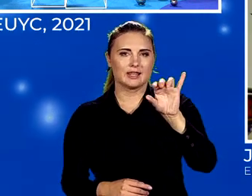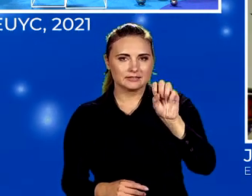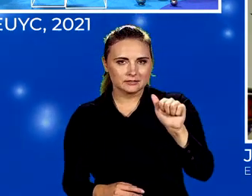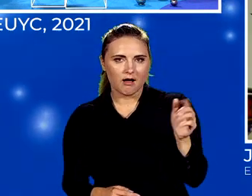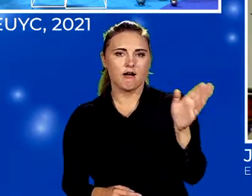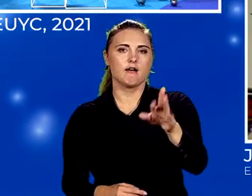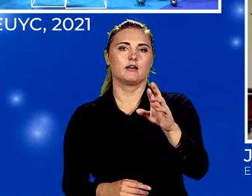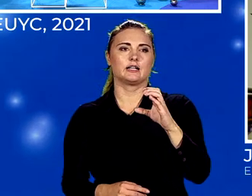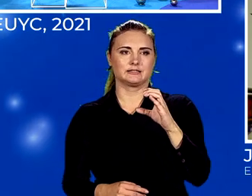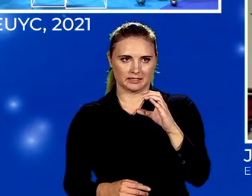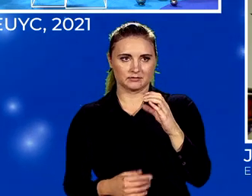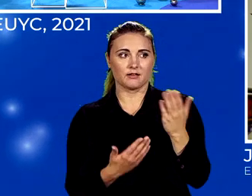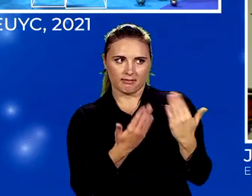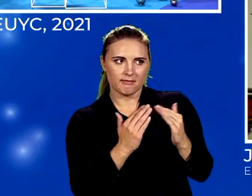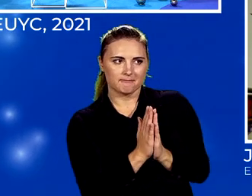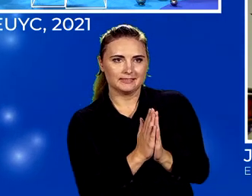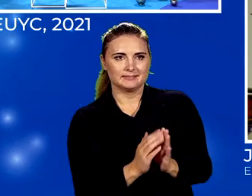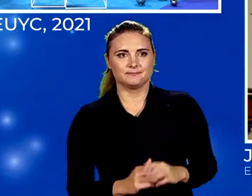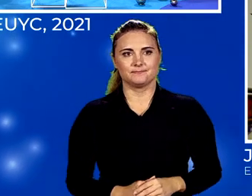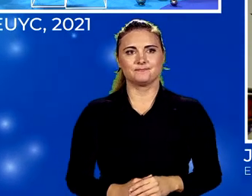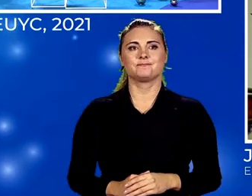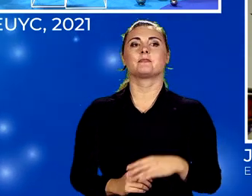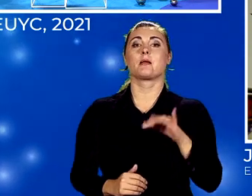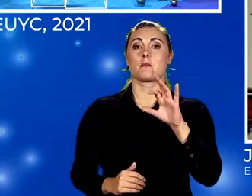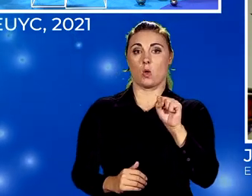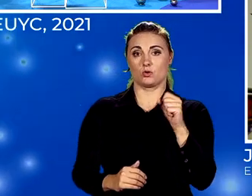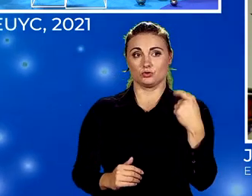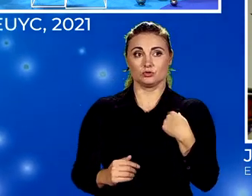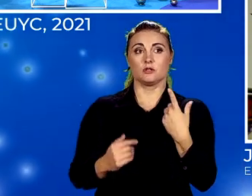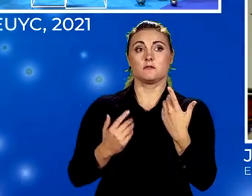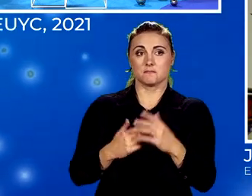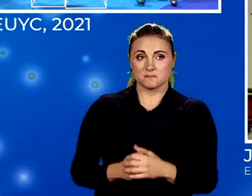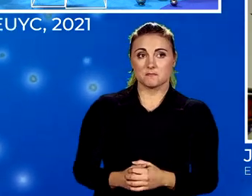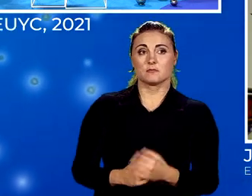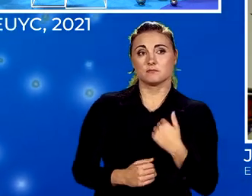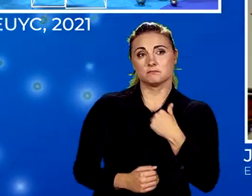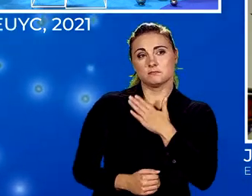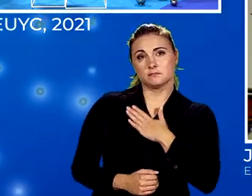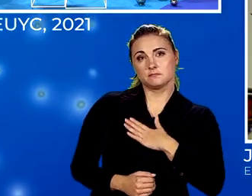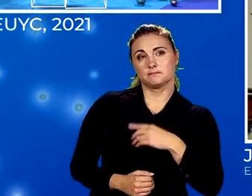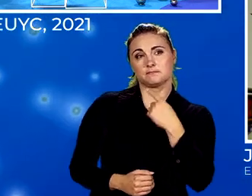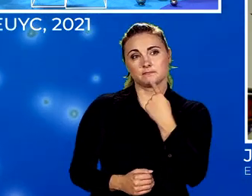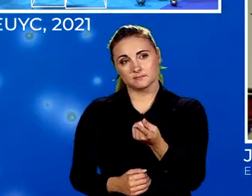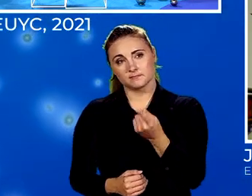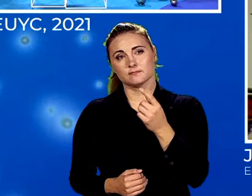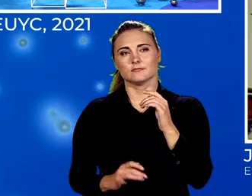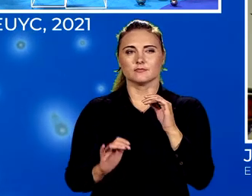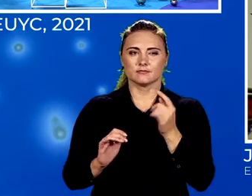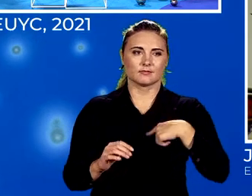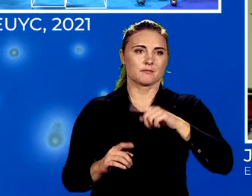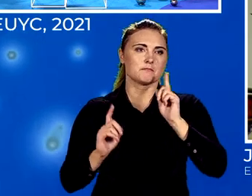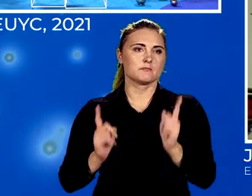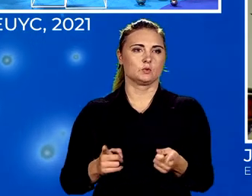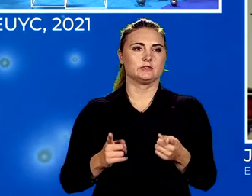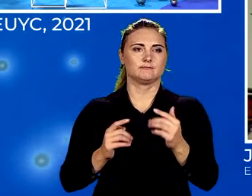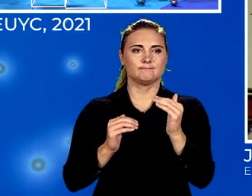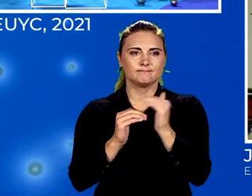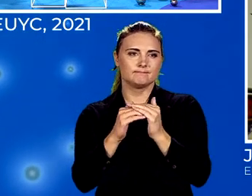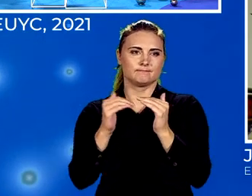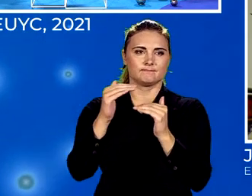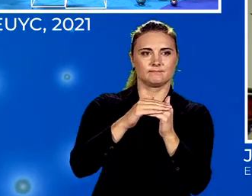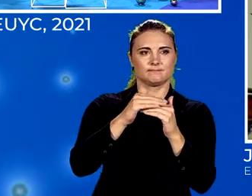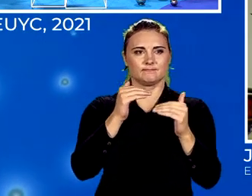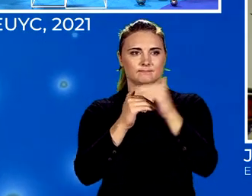Thank you very much, Miloš. I would say that we should build co-management mechanisms at all levels